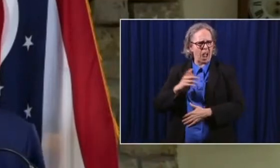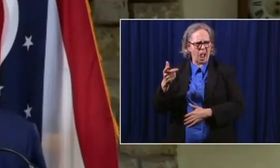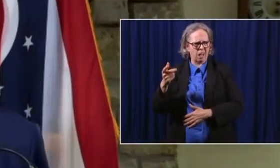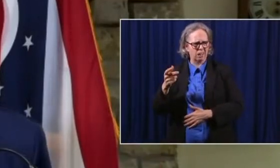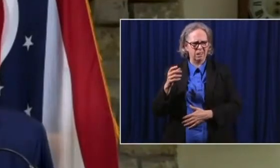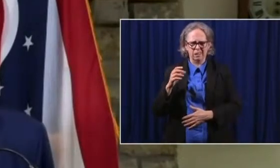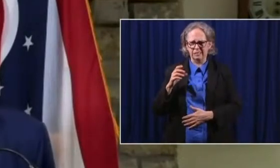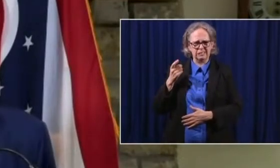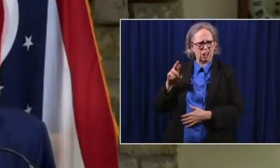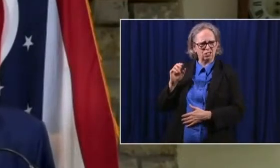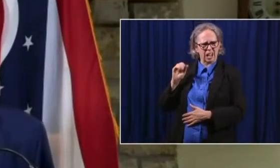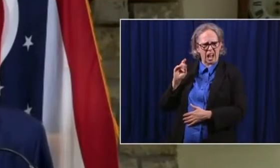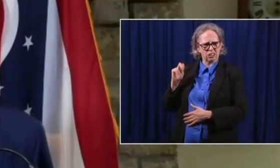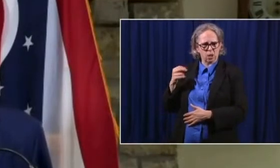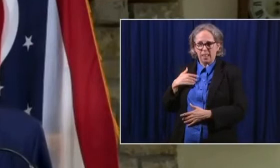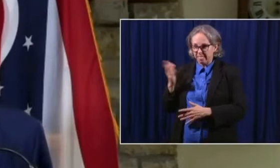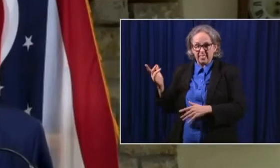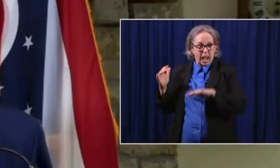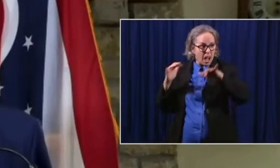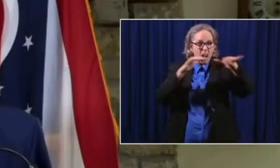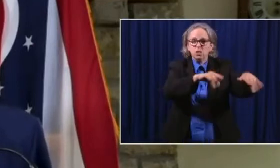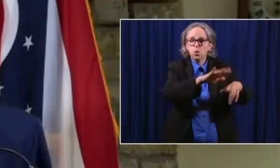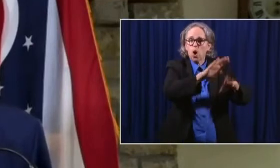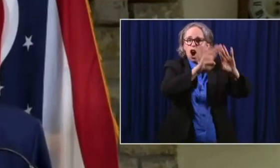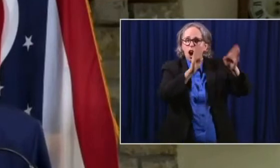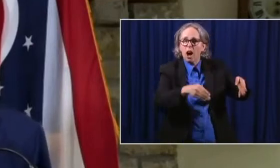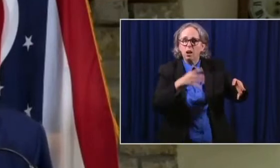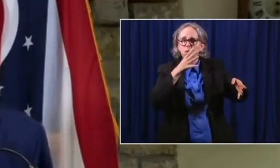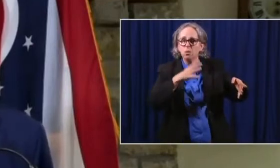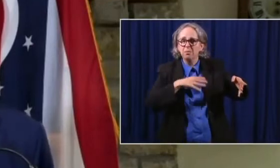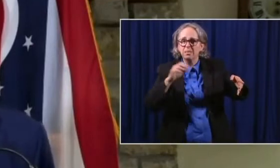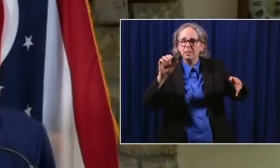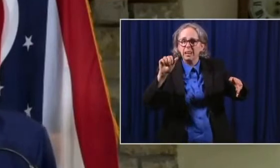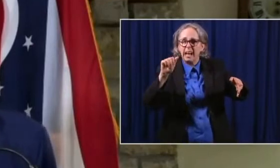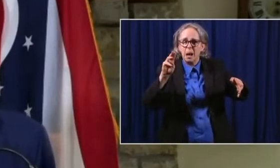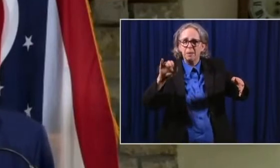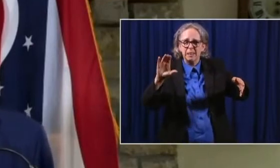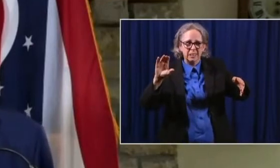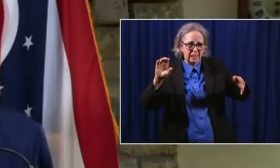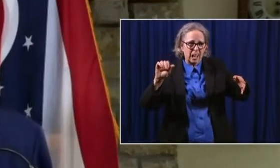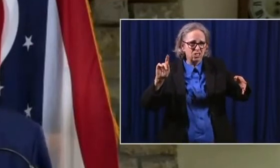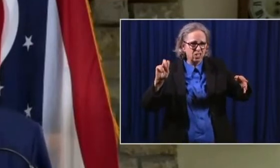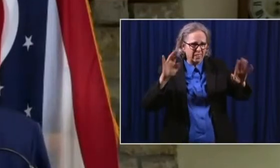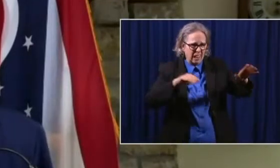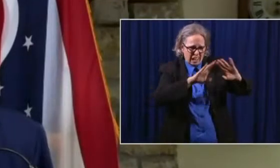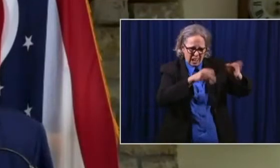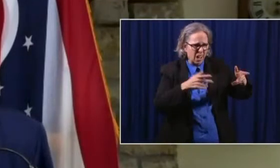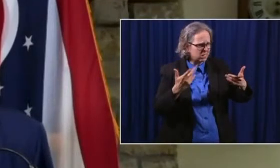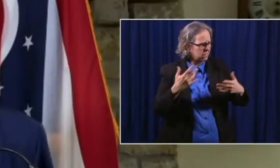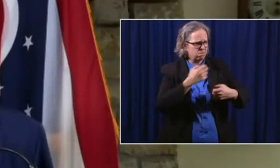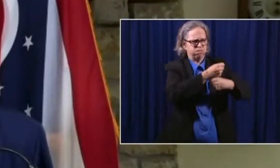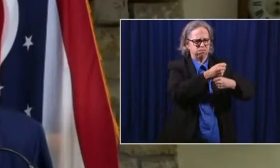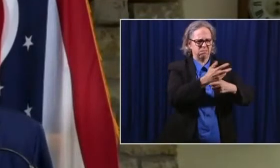went to her house. So I don't think anyone's First Amendment rights have in any way been impaired.